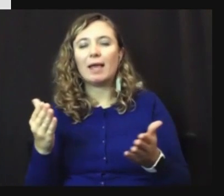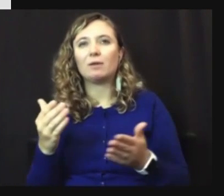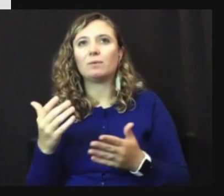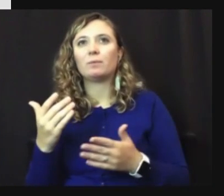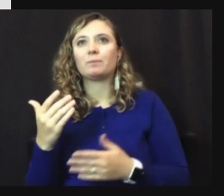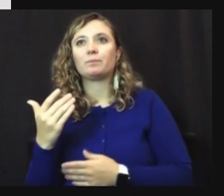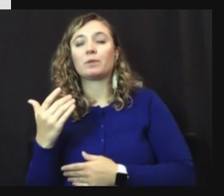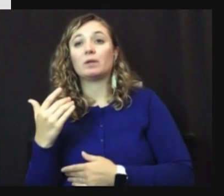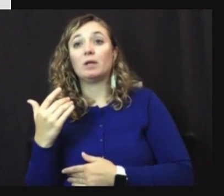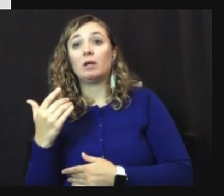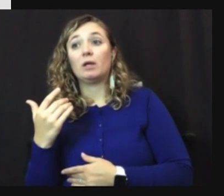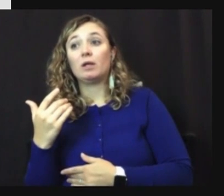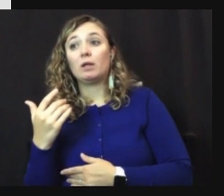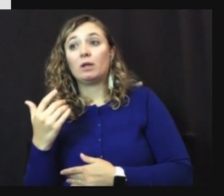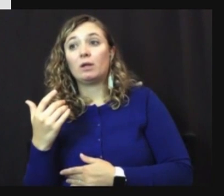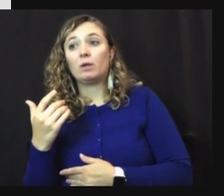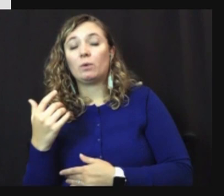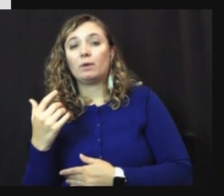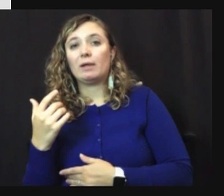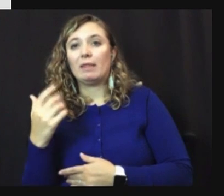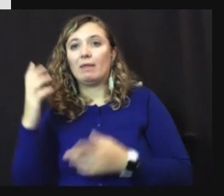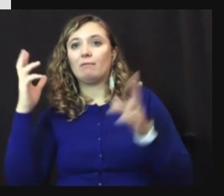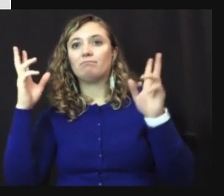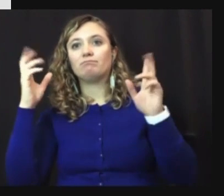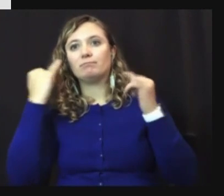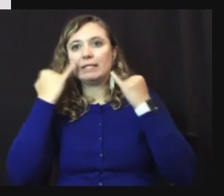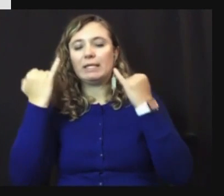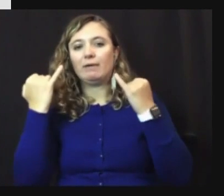you do what I want, you get what you want.